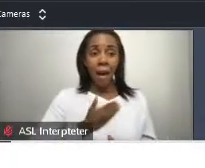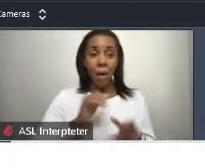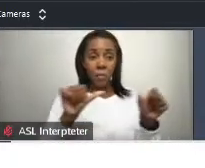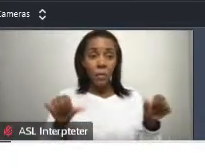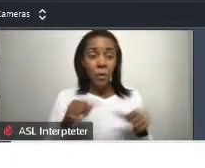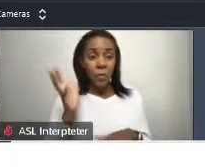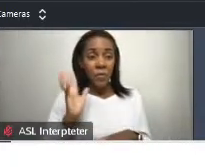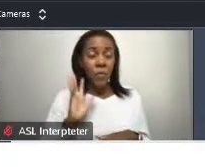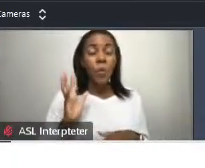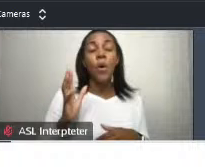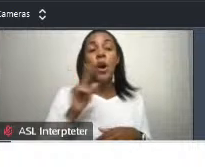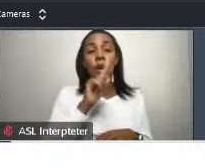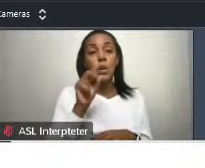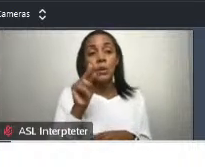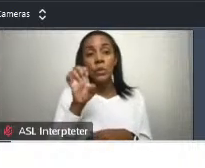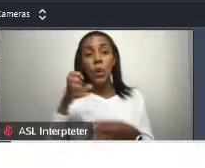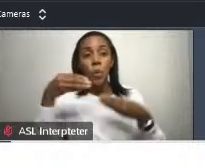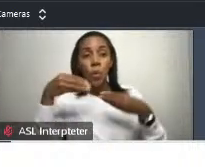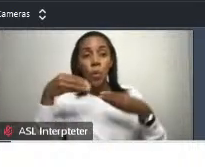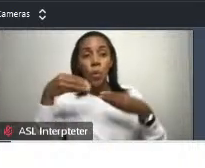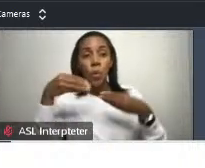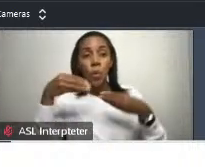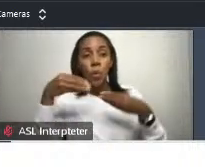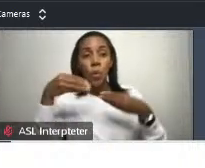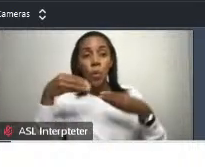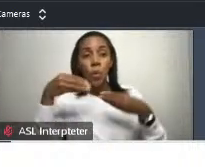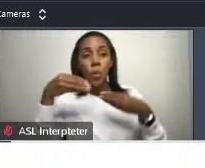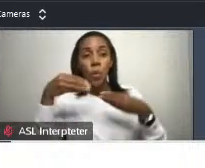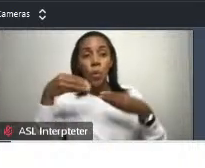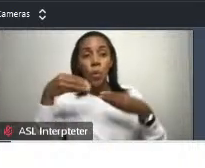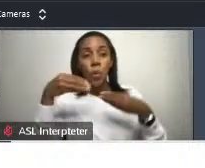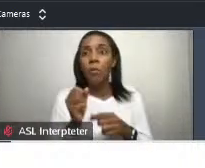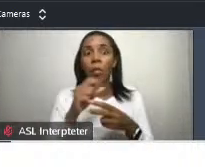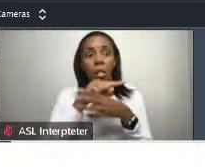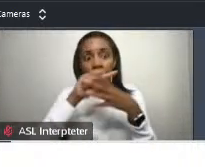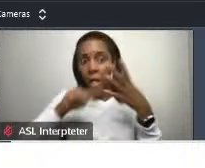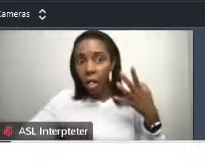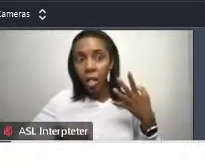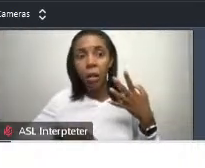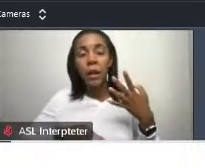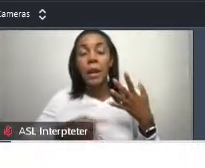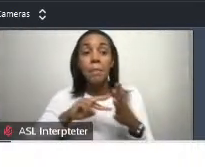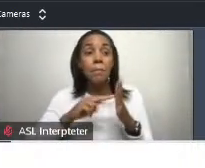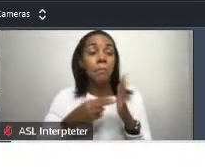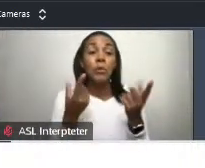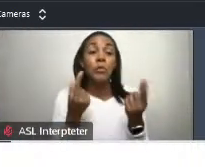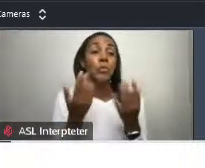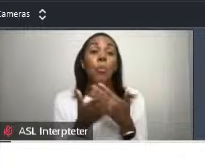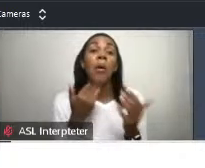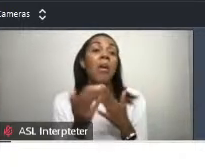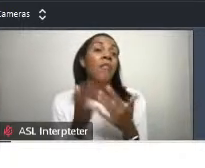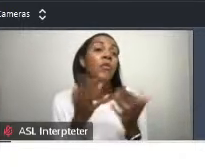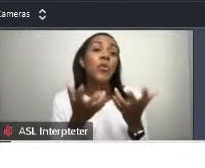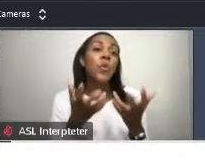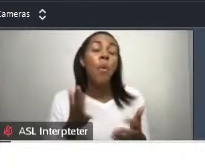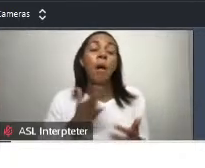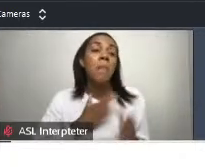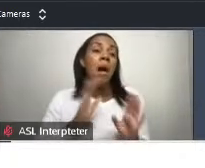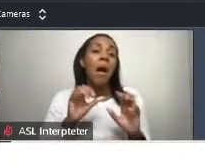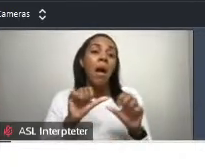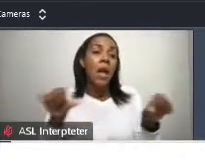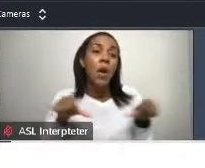zoned commercial, industrial, and everything else. That meant that you could do whatever you want to do down in our area.